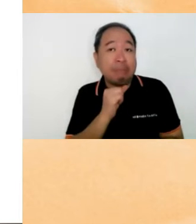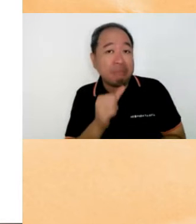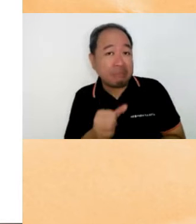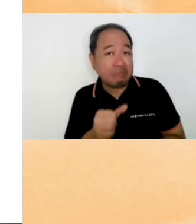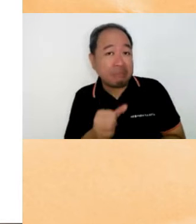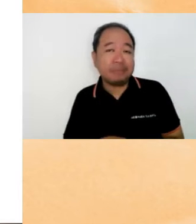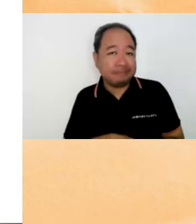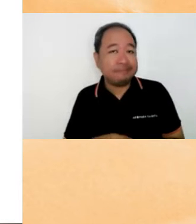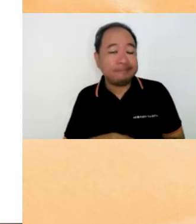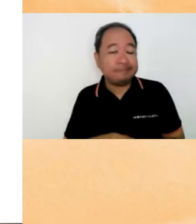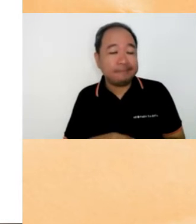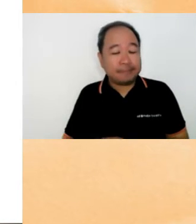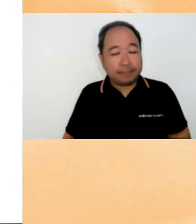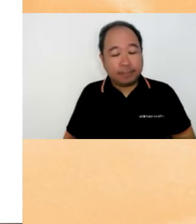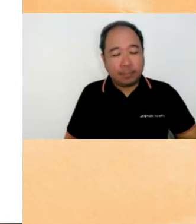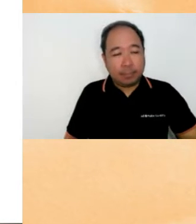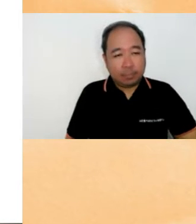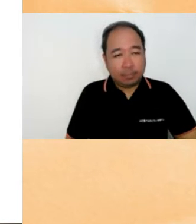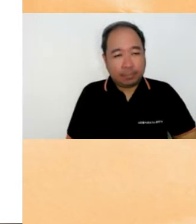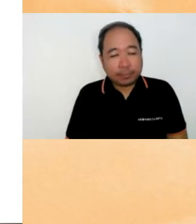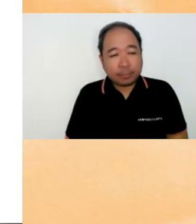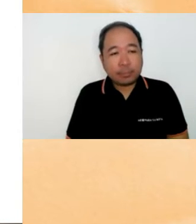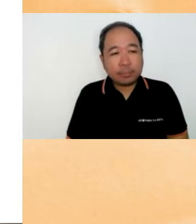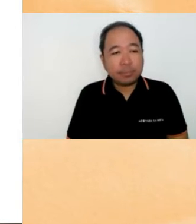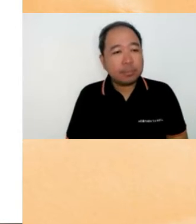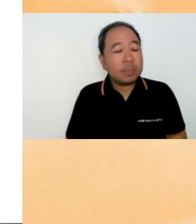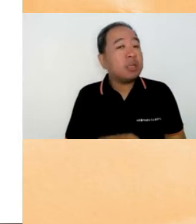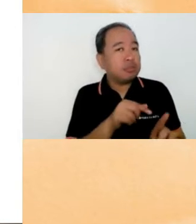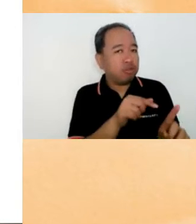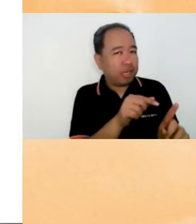Also, in terms of values formation,